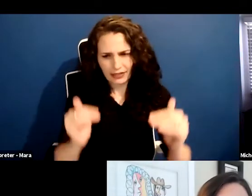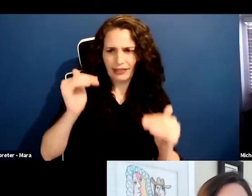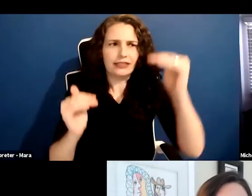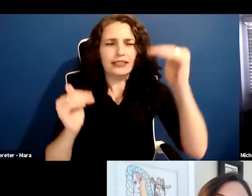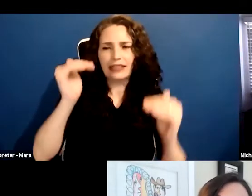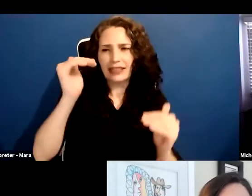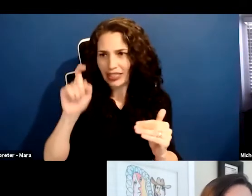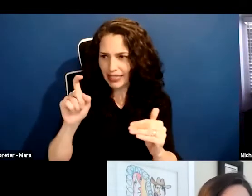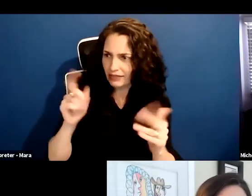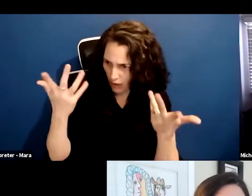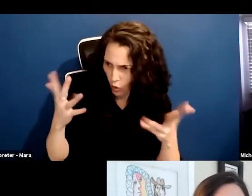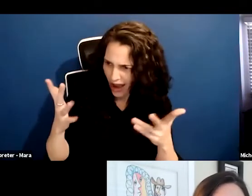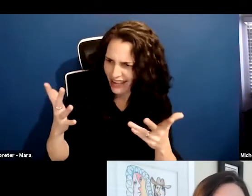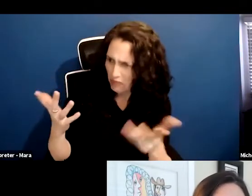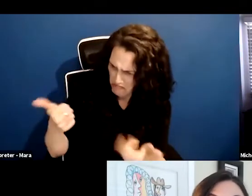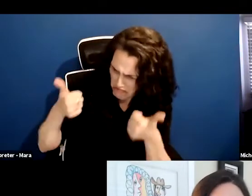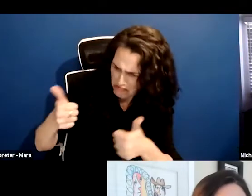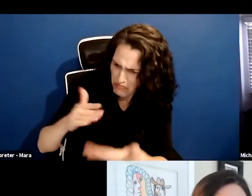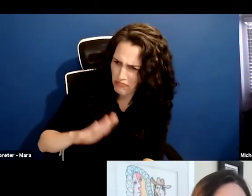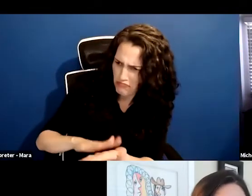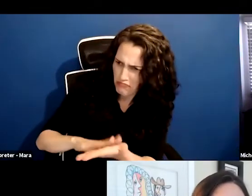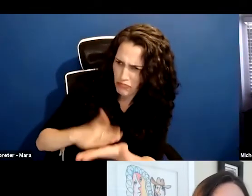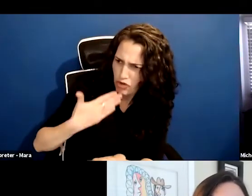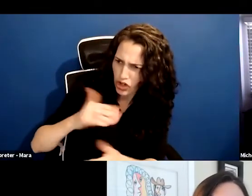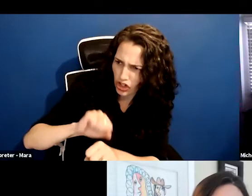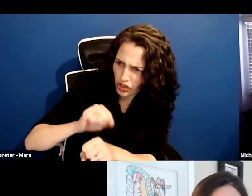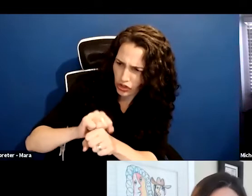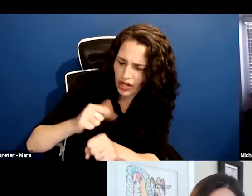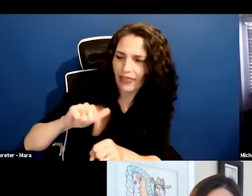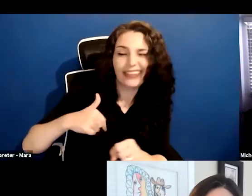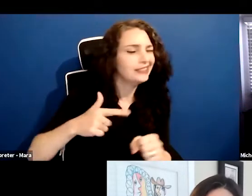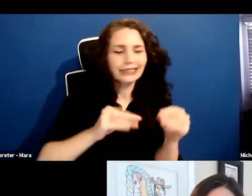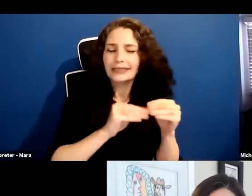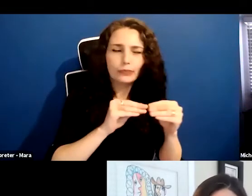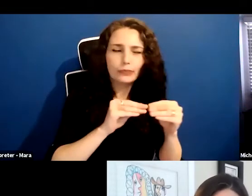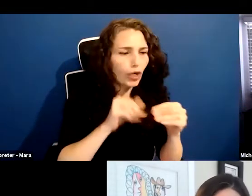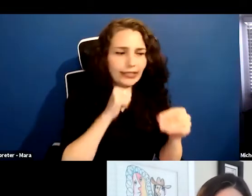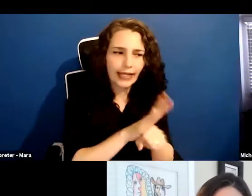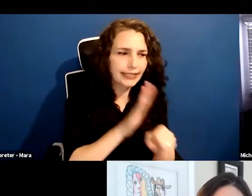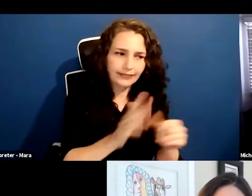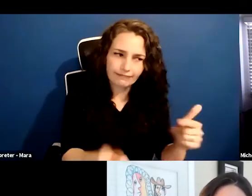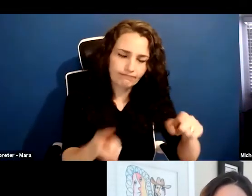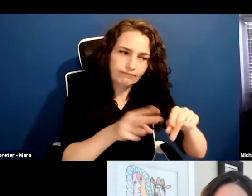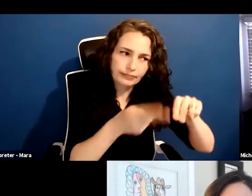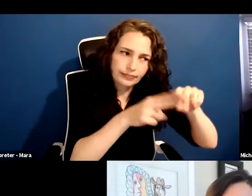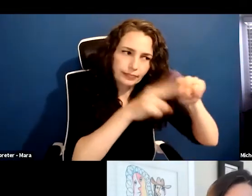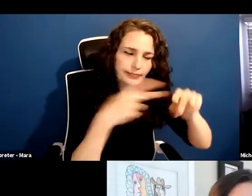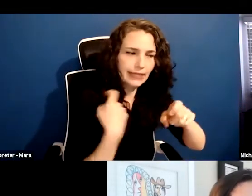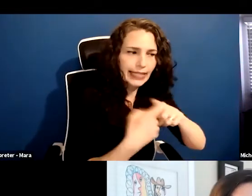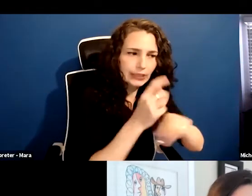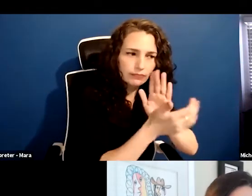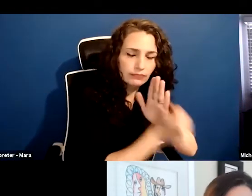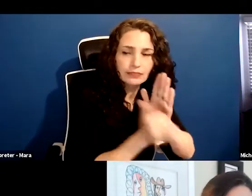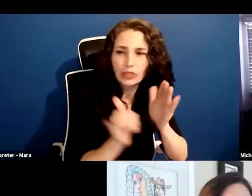needs to be more opportunity afforded to Latino talent. This report also, Michelle, lets us look at more than